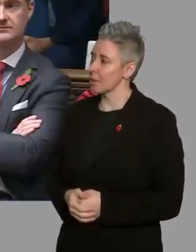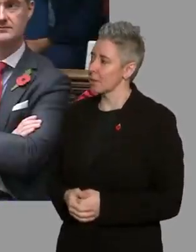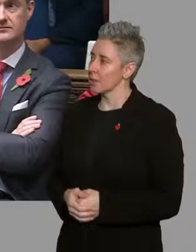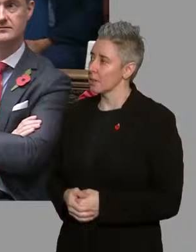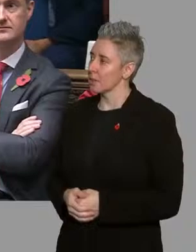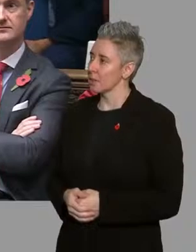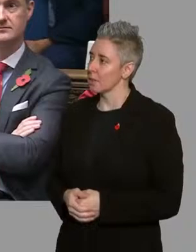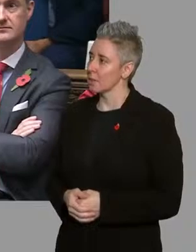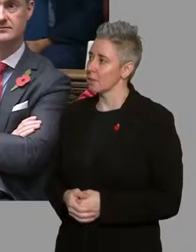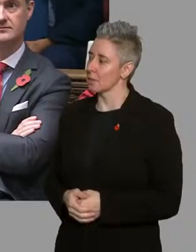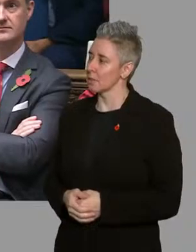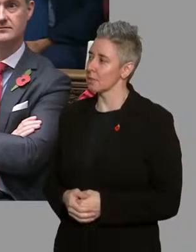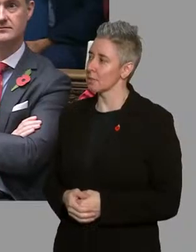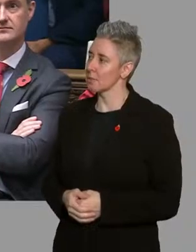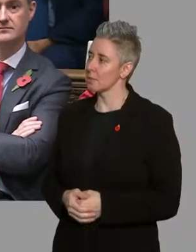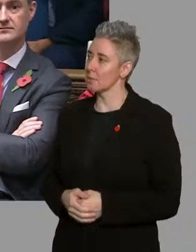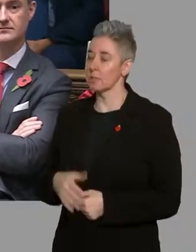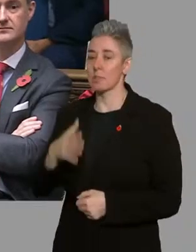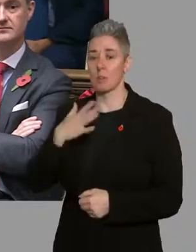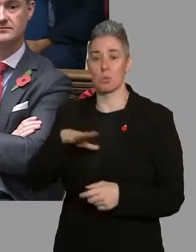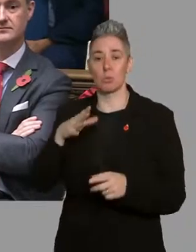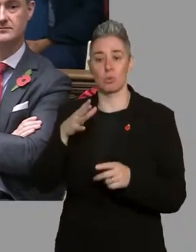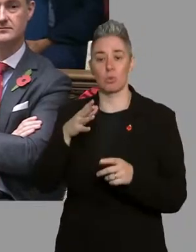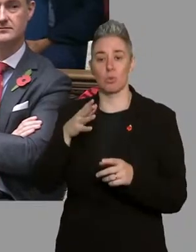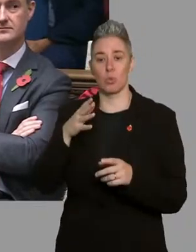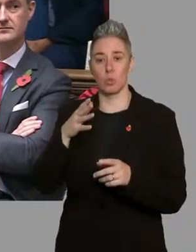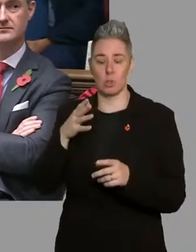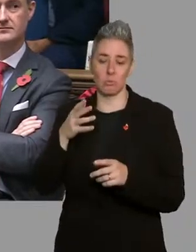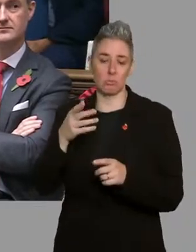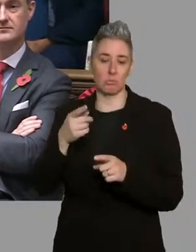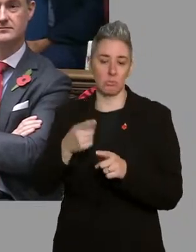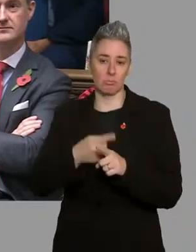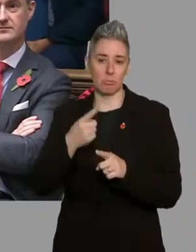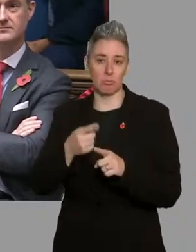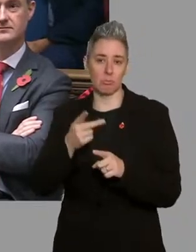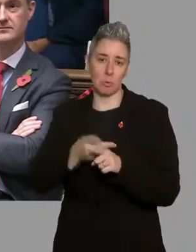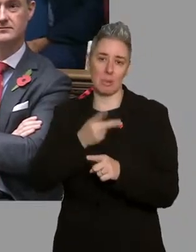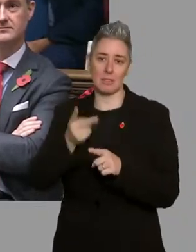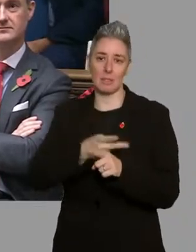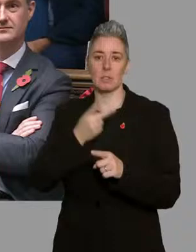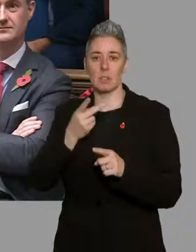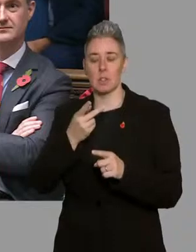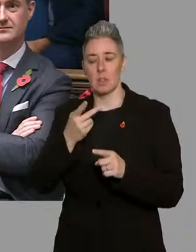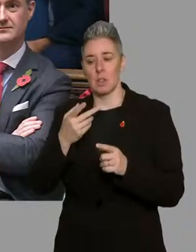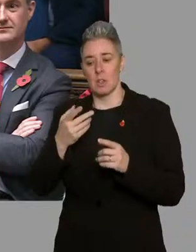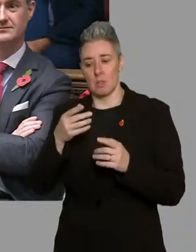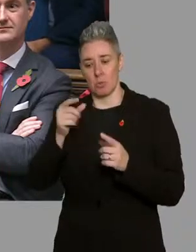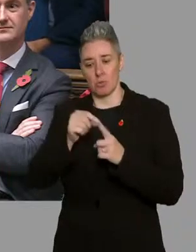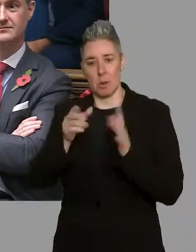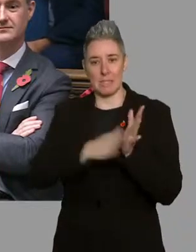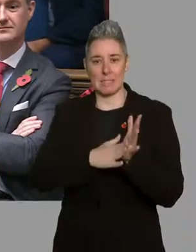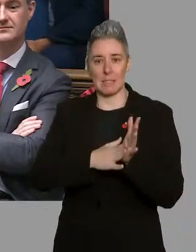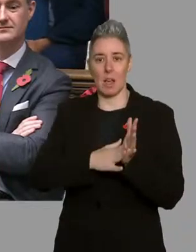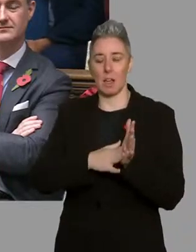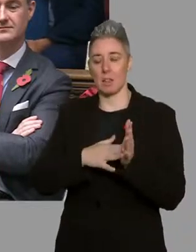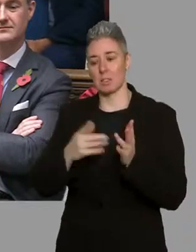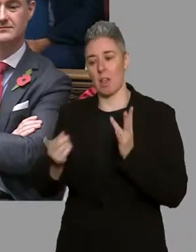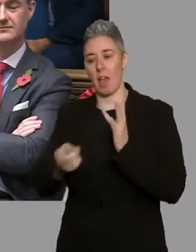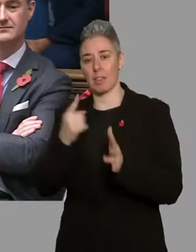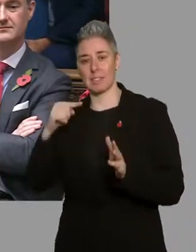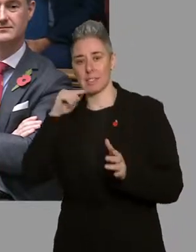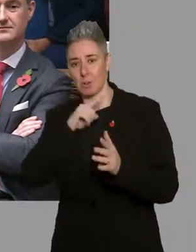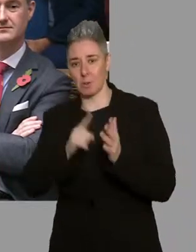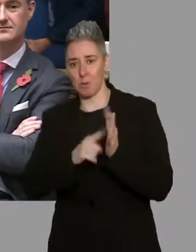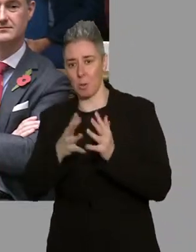other son of Lewis, though I wish I had woken up today in the Isle of Harris. My constituents there face long